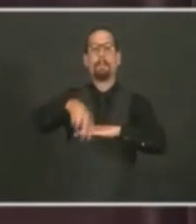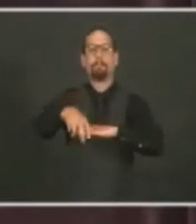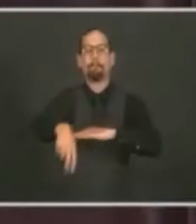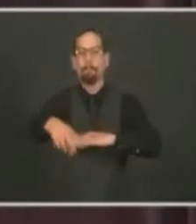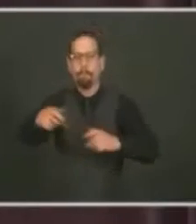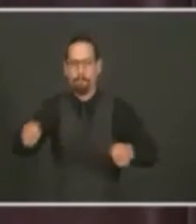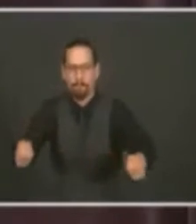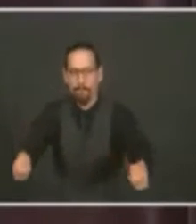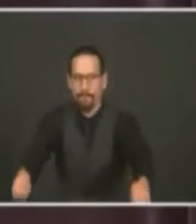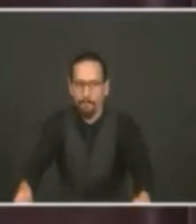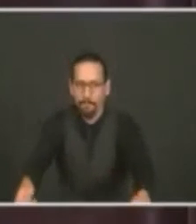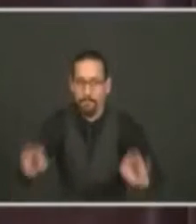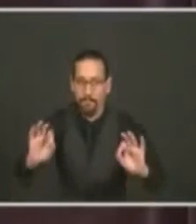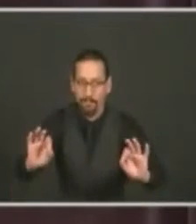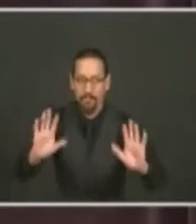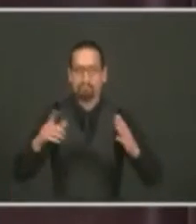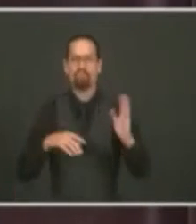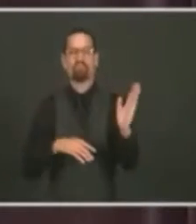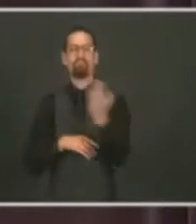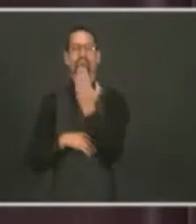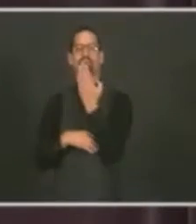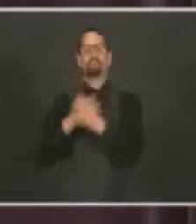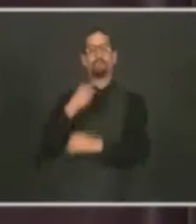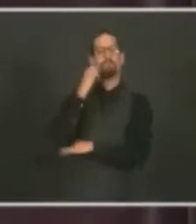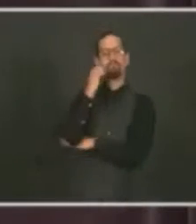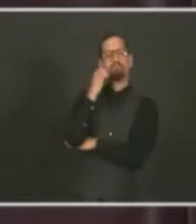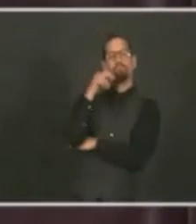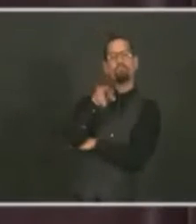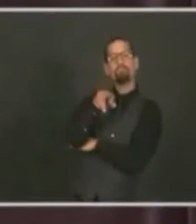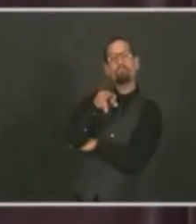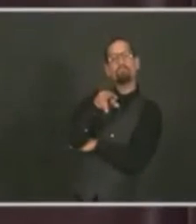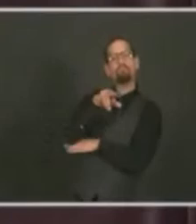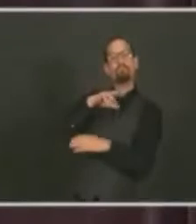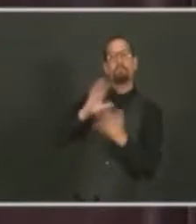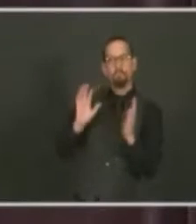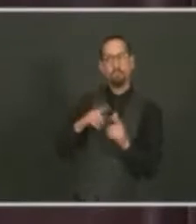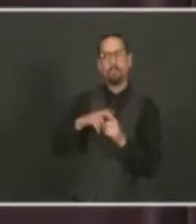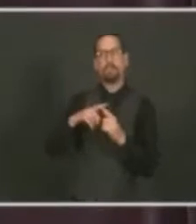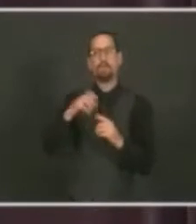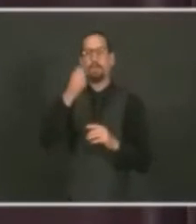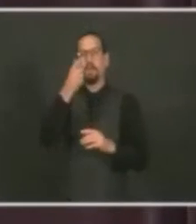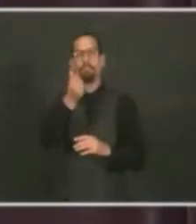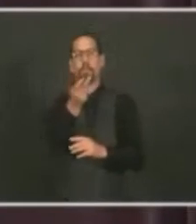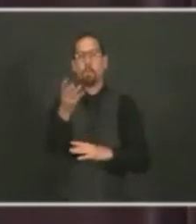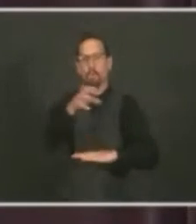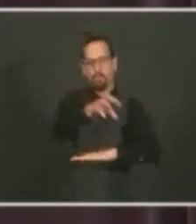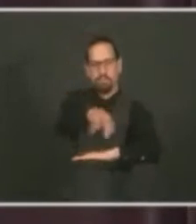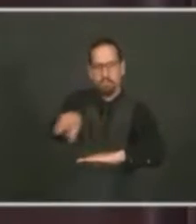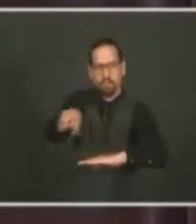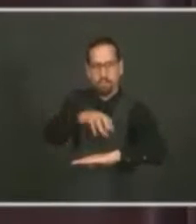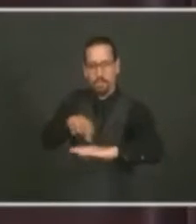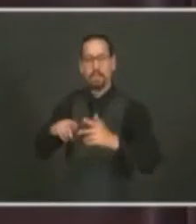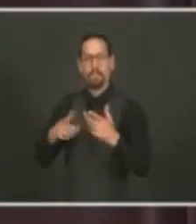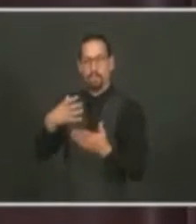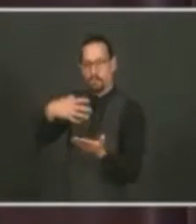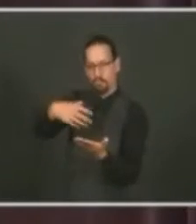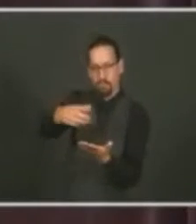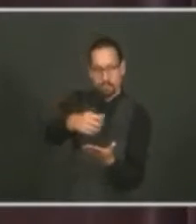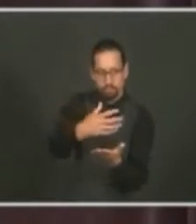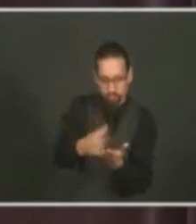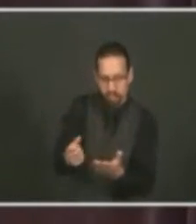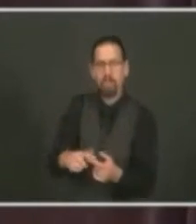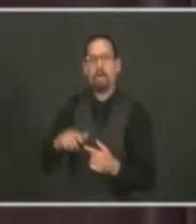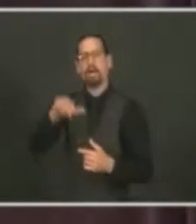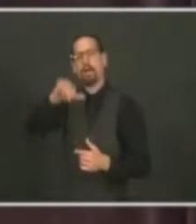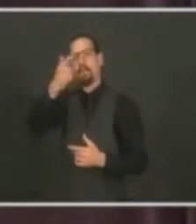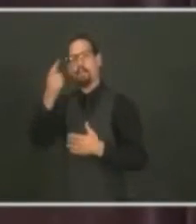Put out a few at a time as you're putting out either the goodie bags or individually wrapped candy.